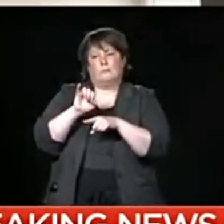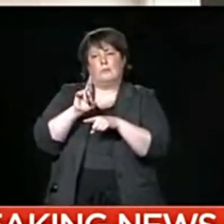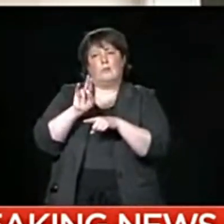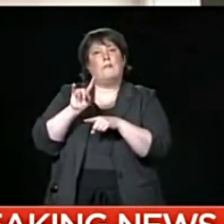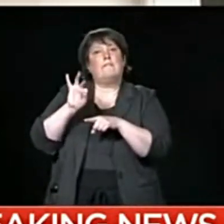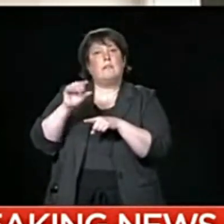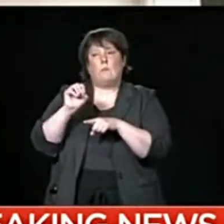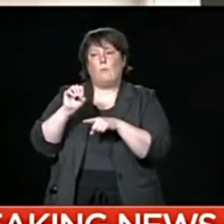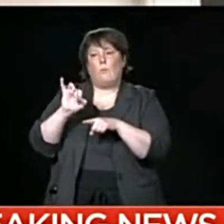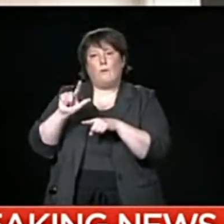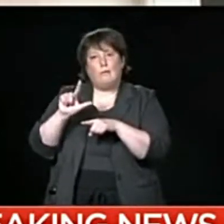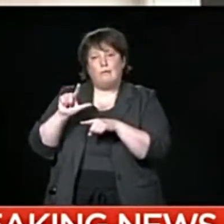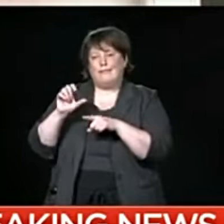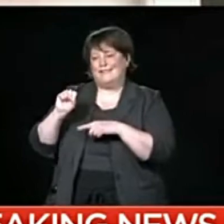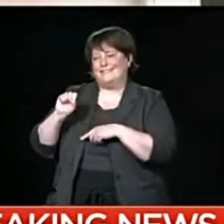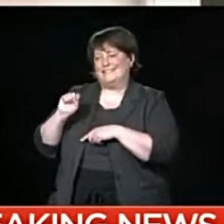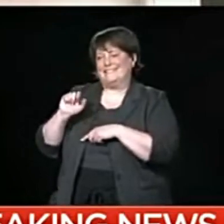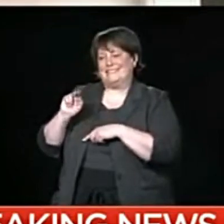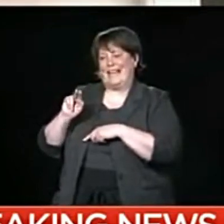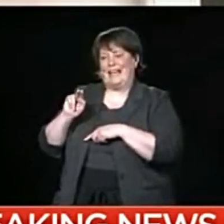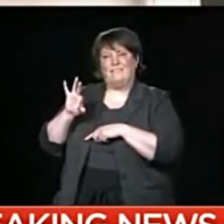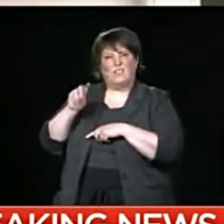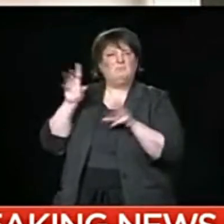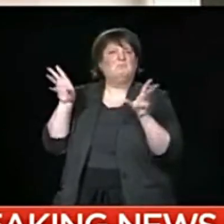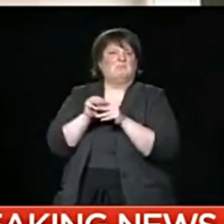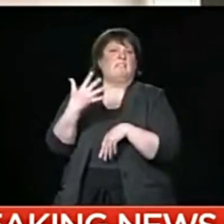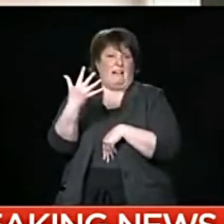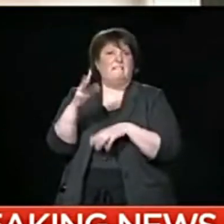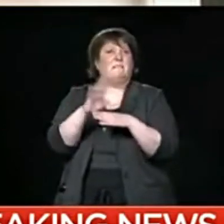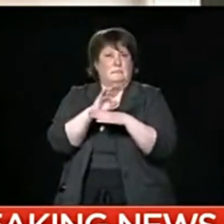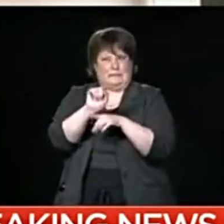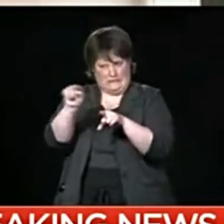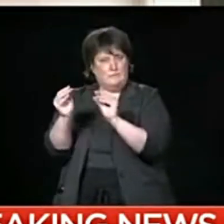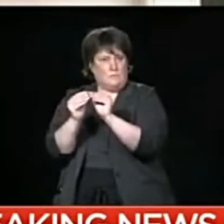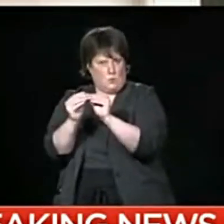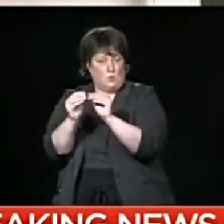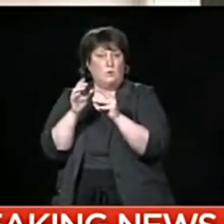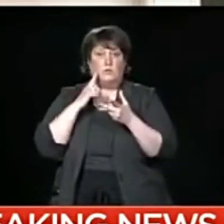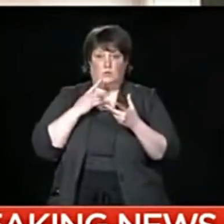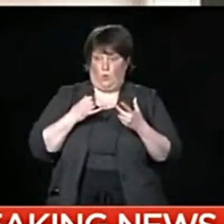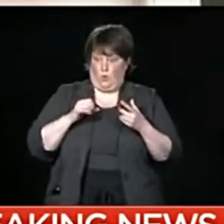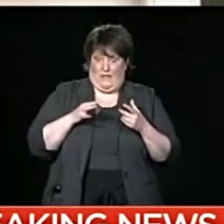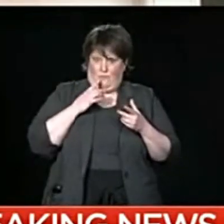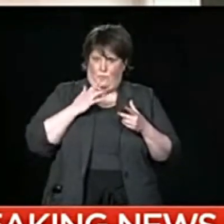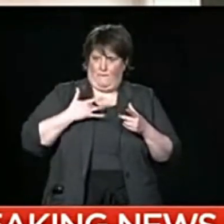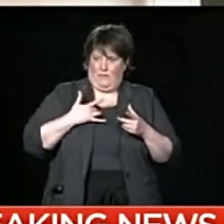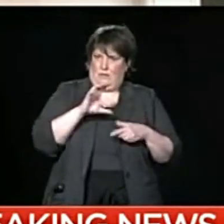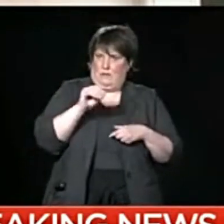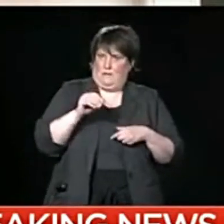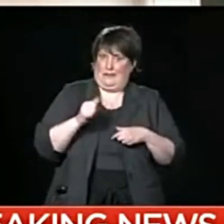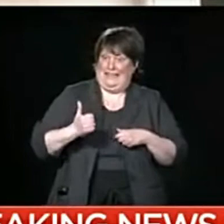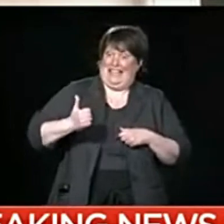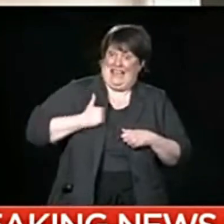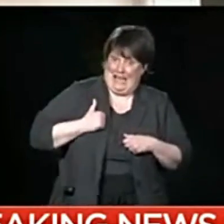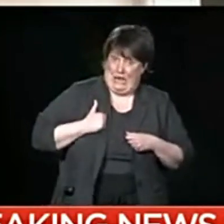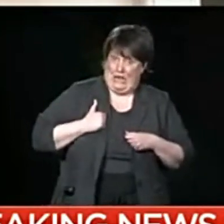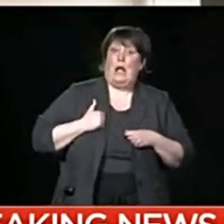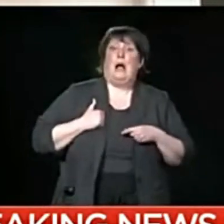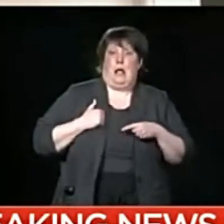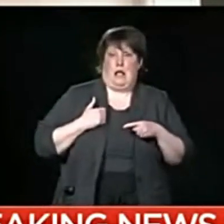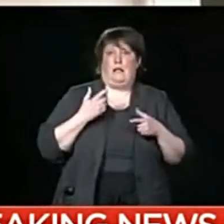and Stanfields. And by mobilizing industry, we'll be able to produce here at home the goods that our